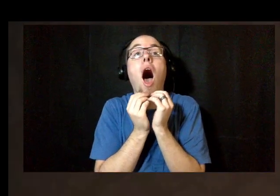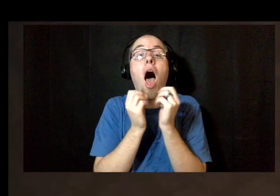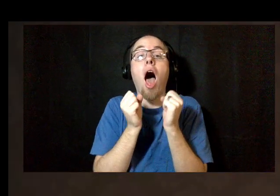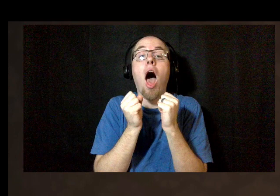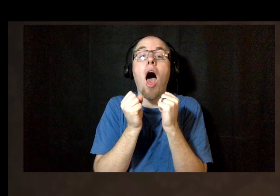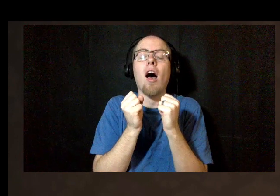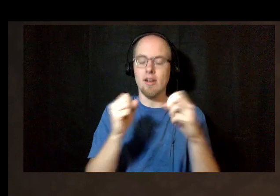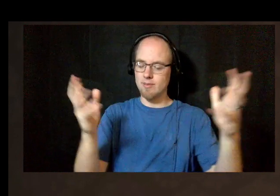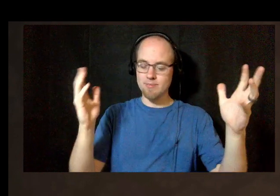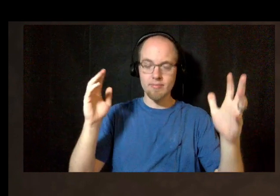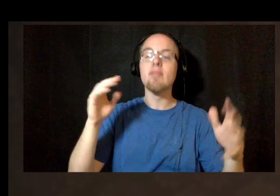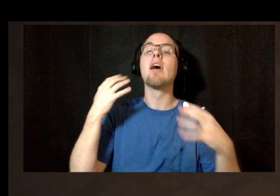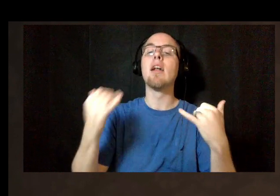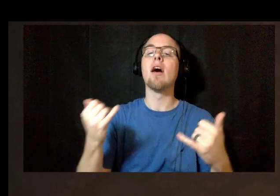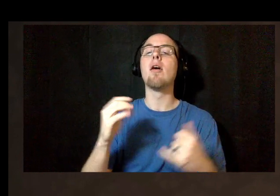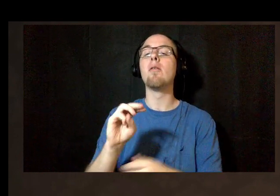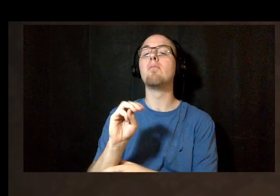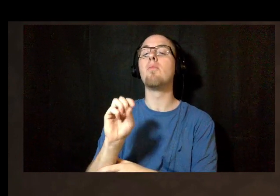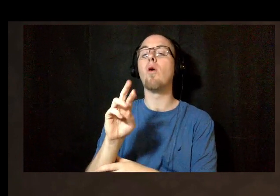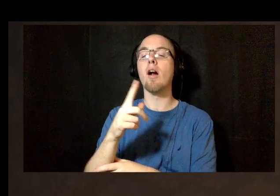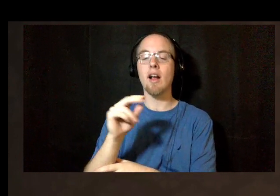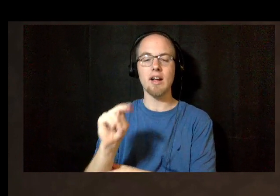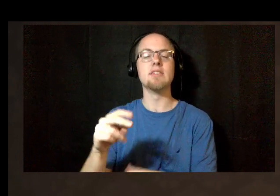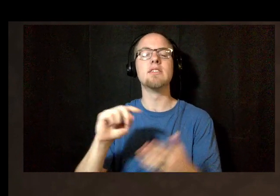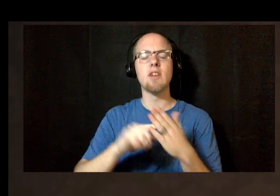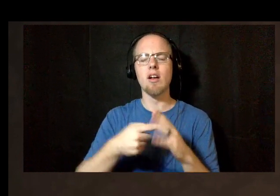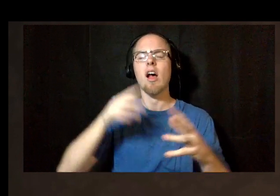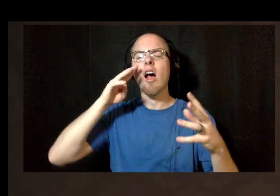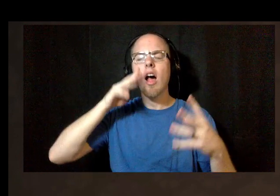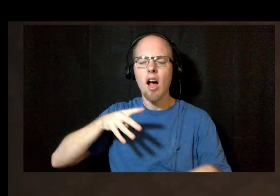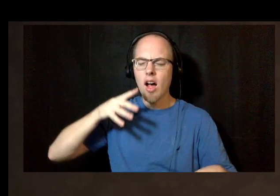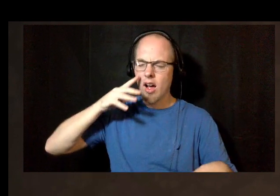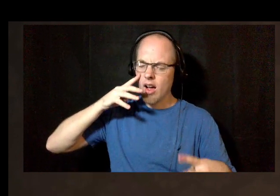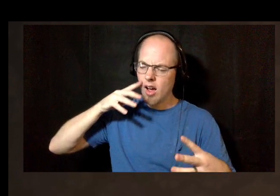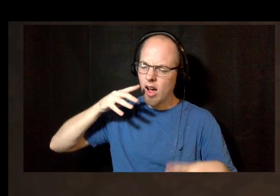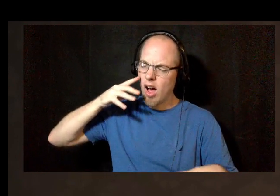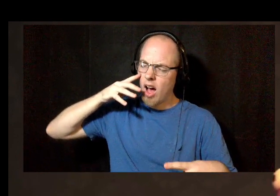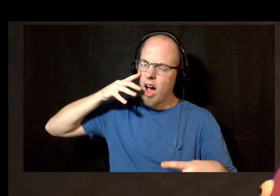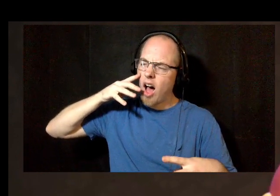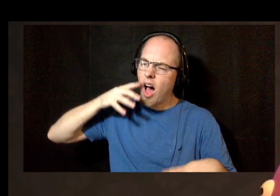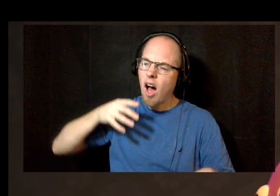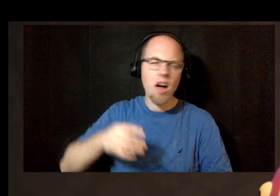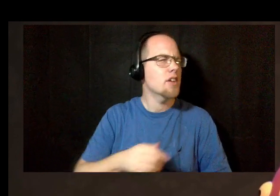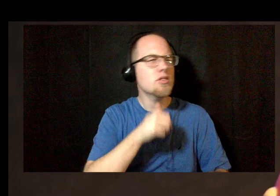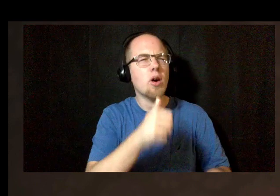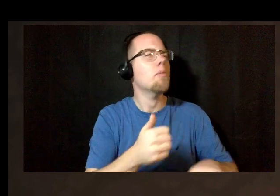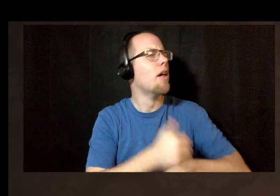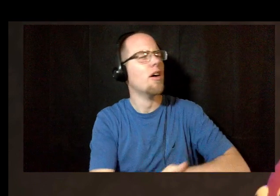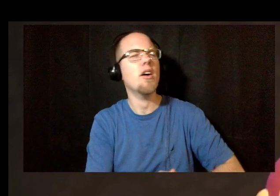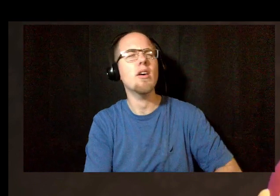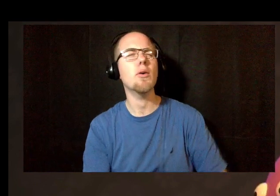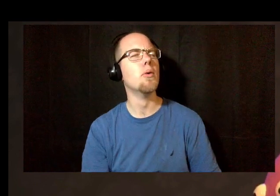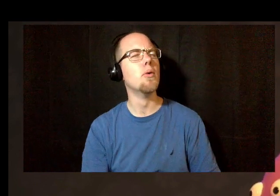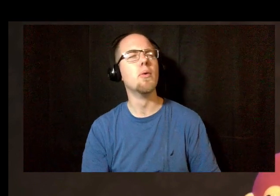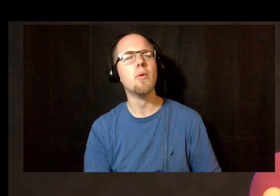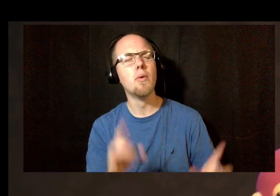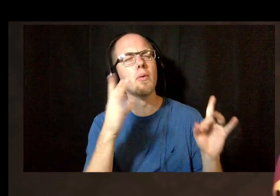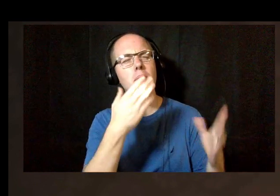It's at this point of the story that Morgan starts crying. He breaks down, and I do not blame the man. It's fucking